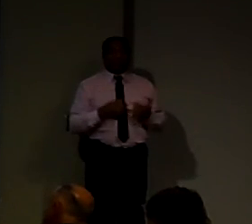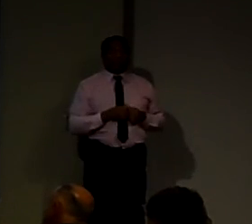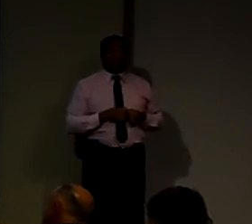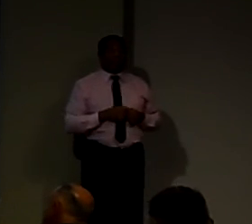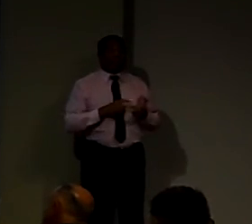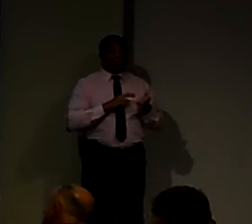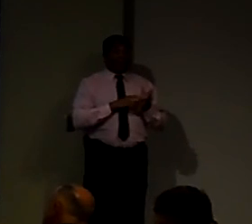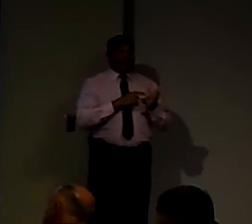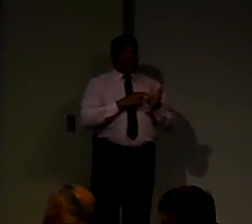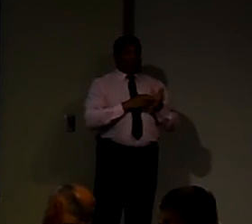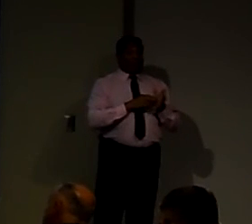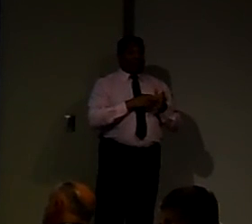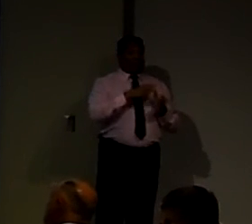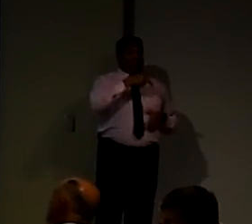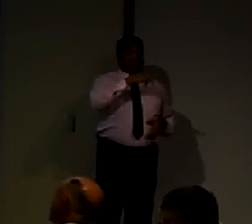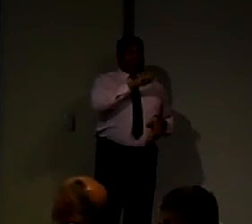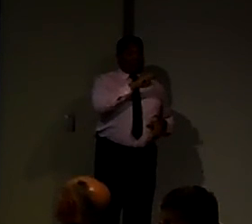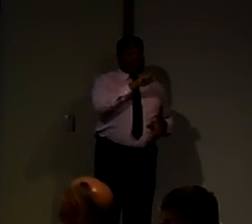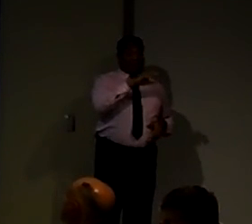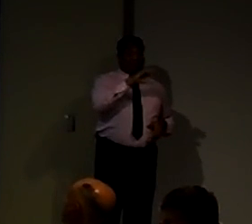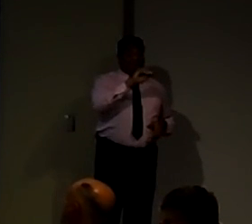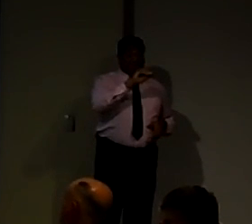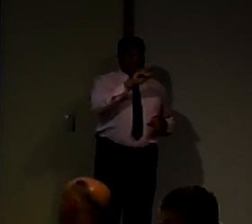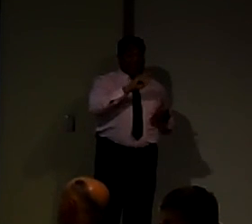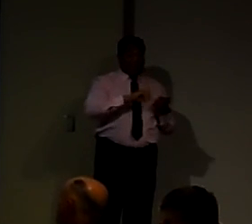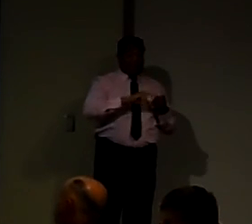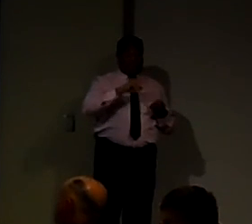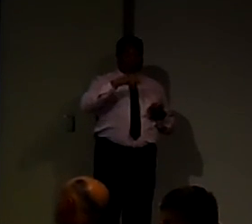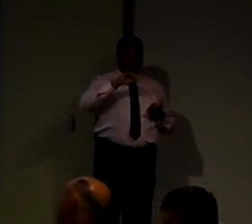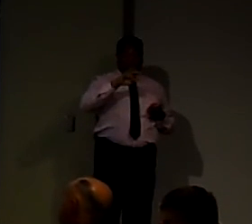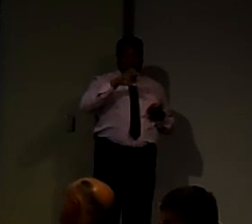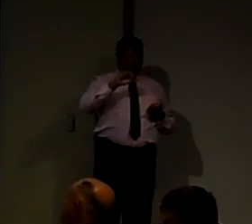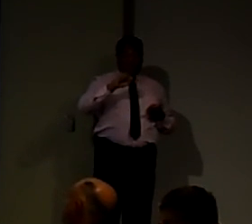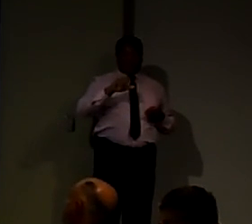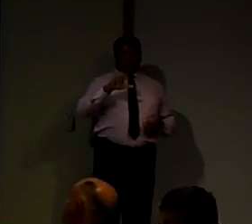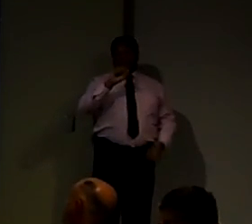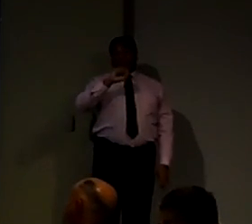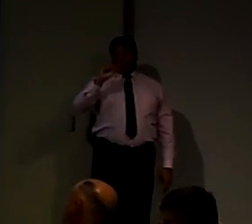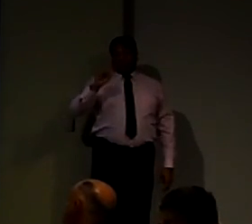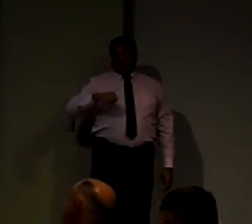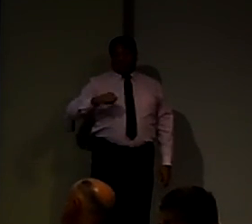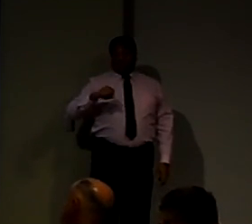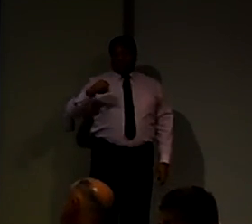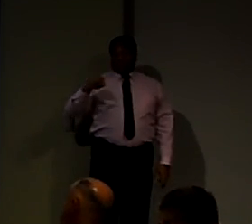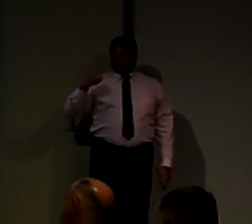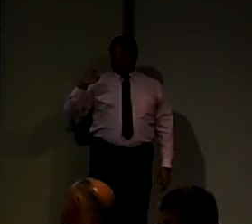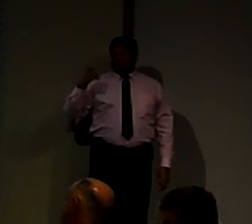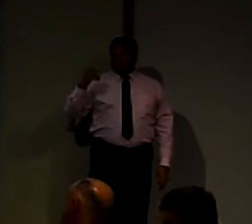It means Pasco, Pinellas, Hillsborough, Sarasota, Manatee, and Citrus